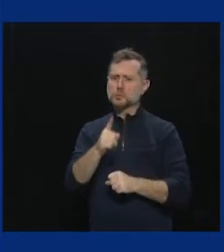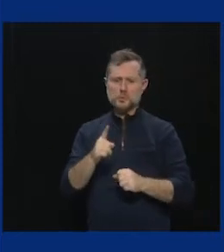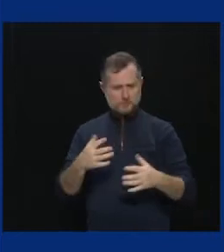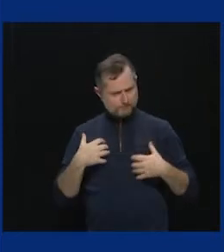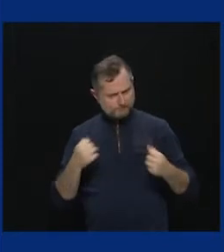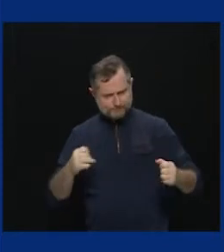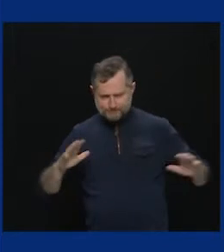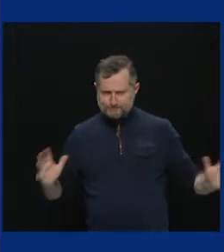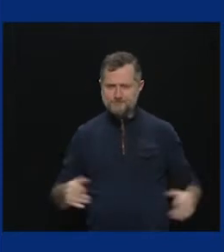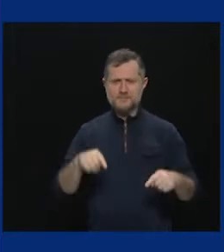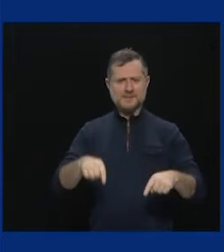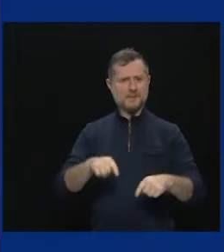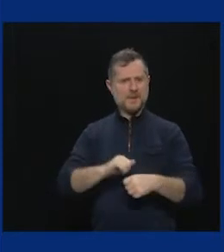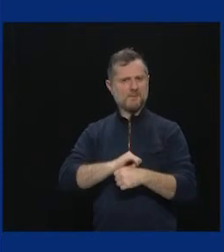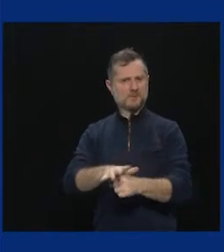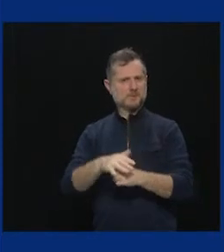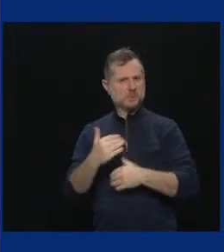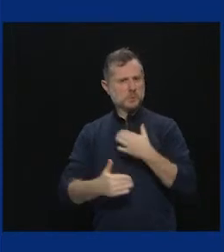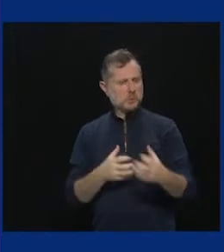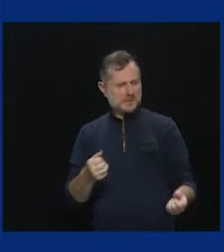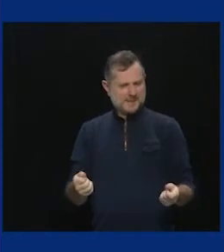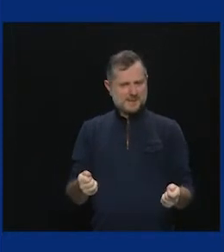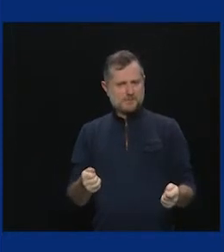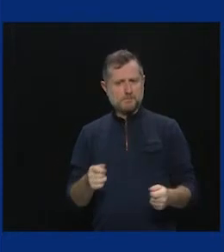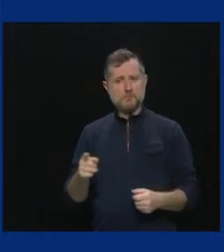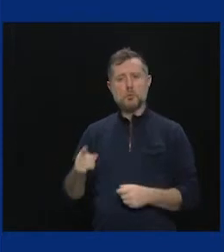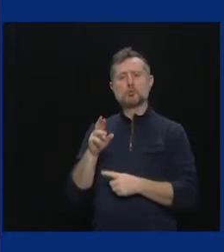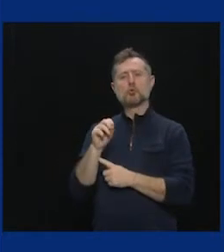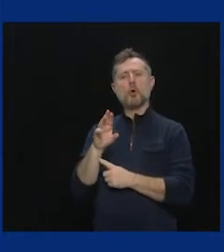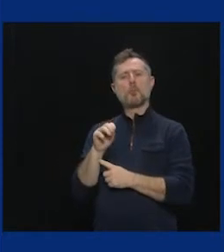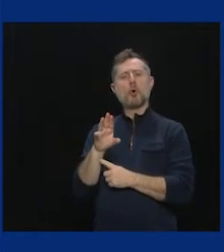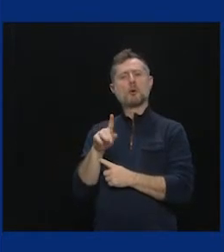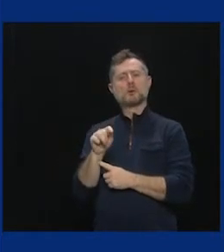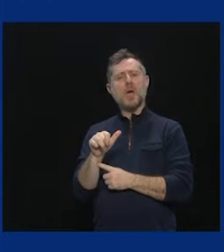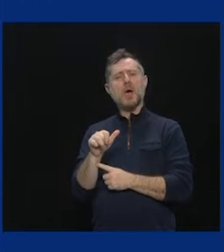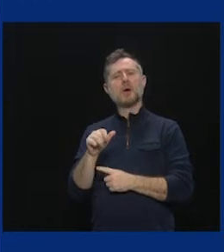strongly. Roberta Reardon, our DOL commissioner, Roberta Reardon.